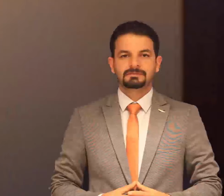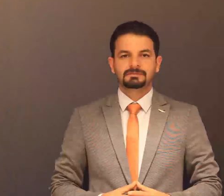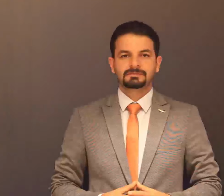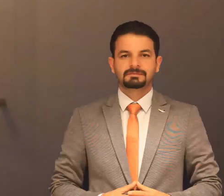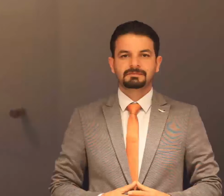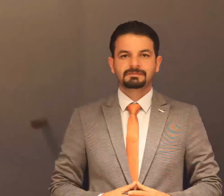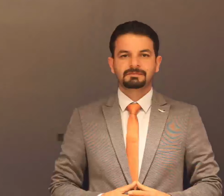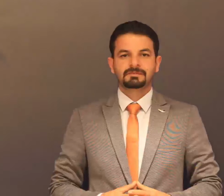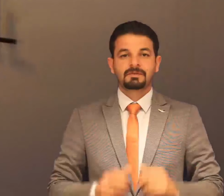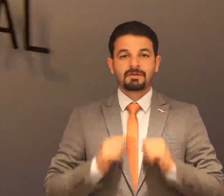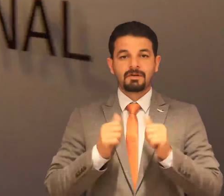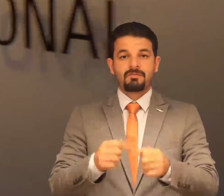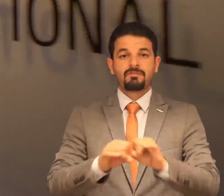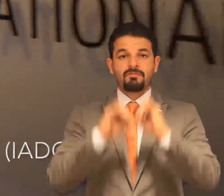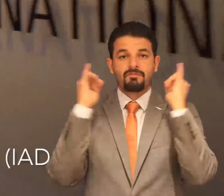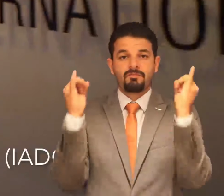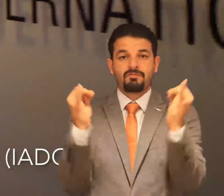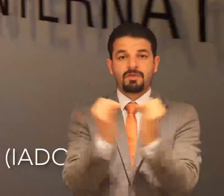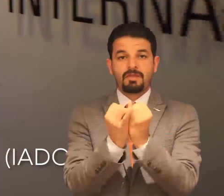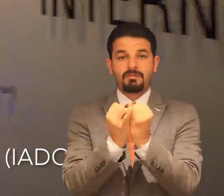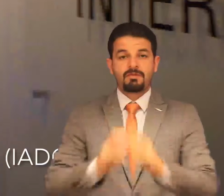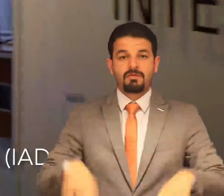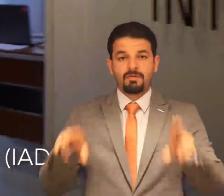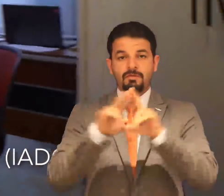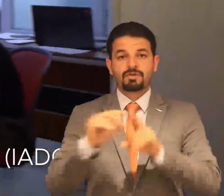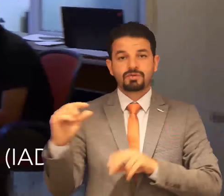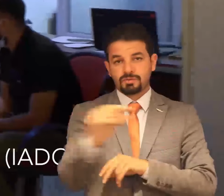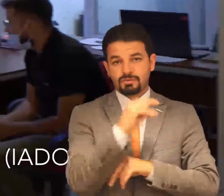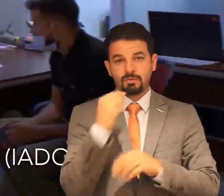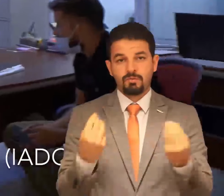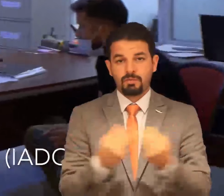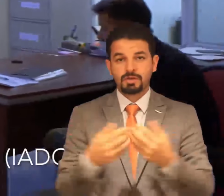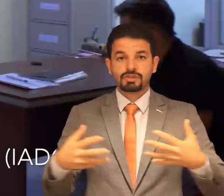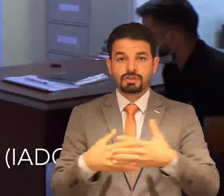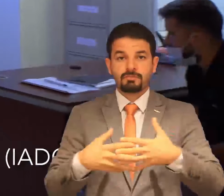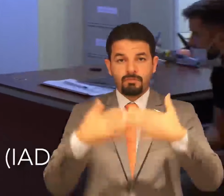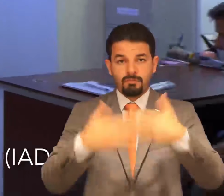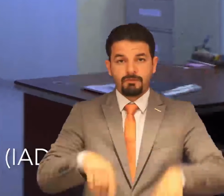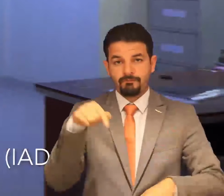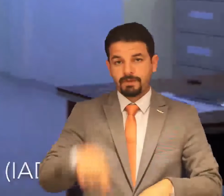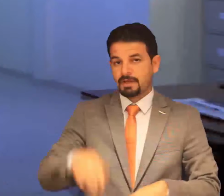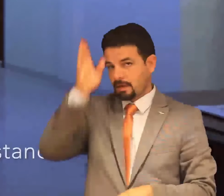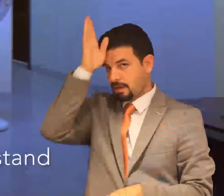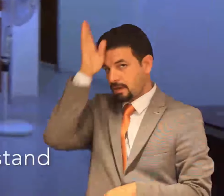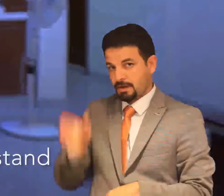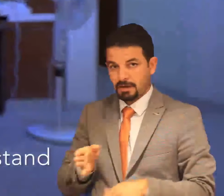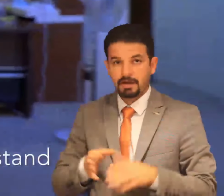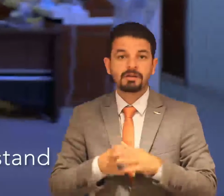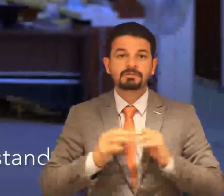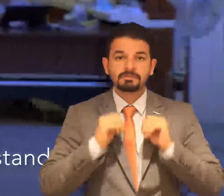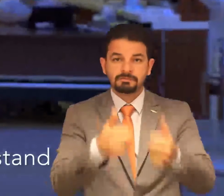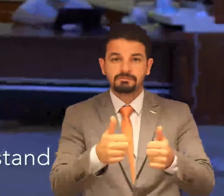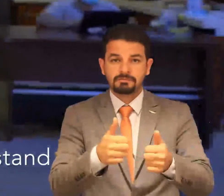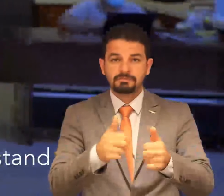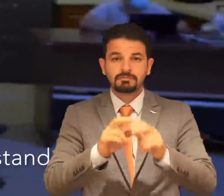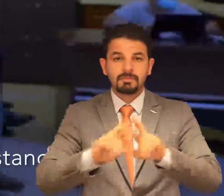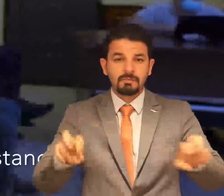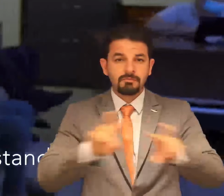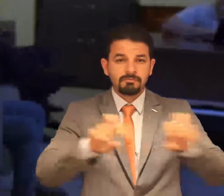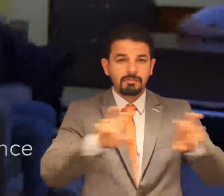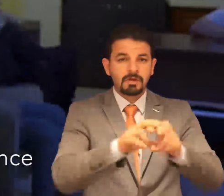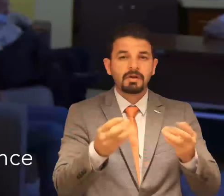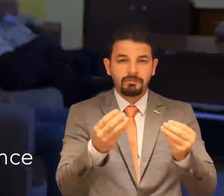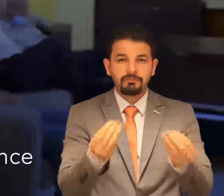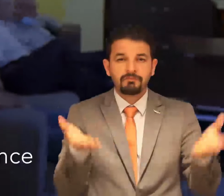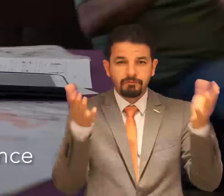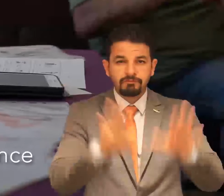heartland alliance international and iraqi alliance of disability organizations conducted mixed methods research to understand